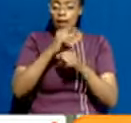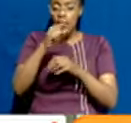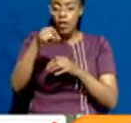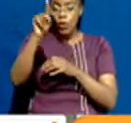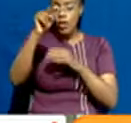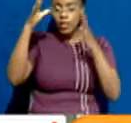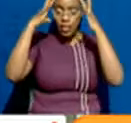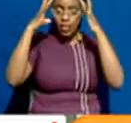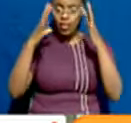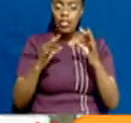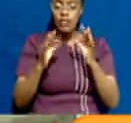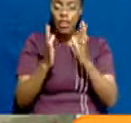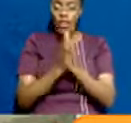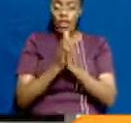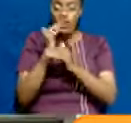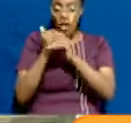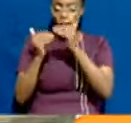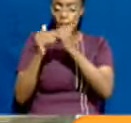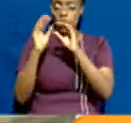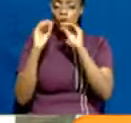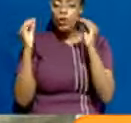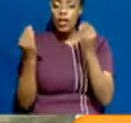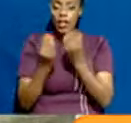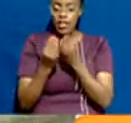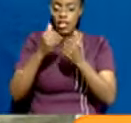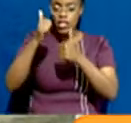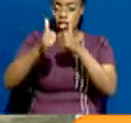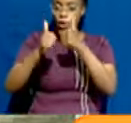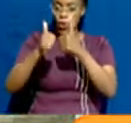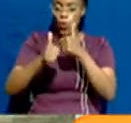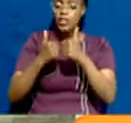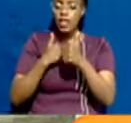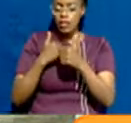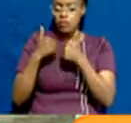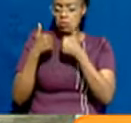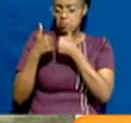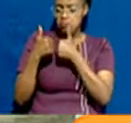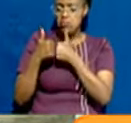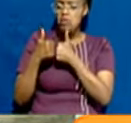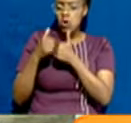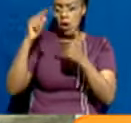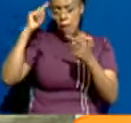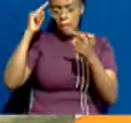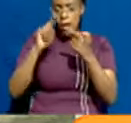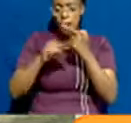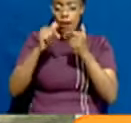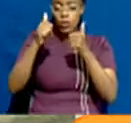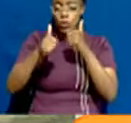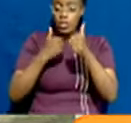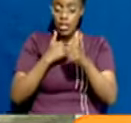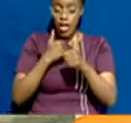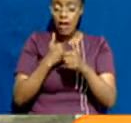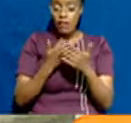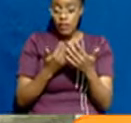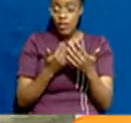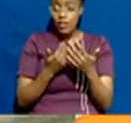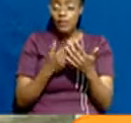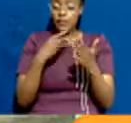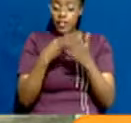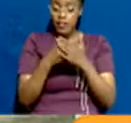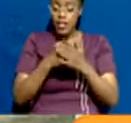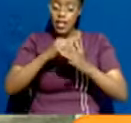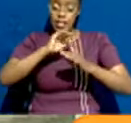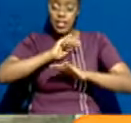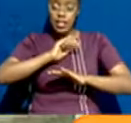decision and build an organization that is fit for purpose, that has the requisite